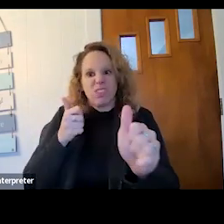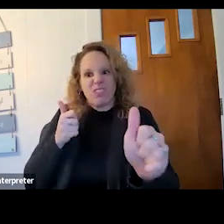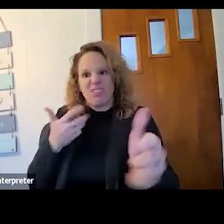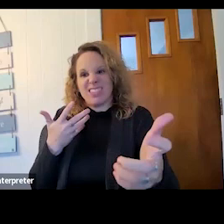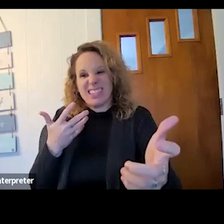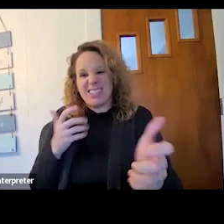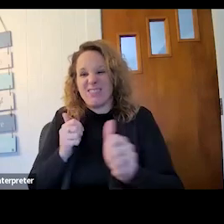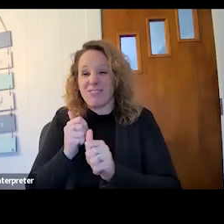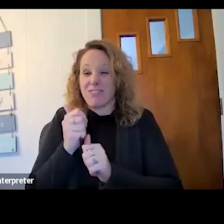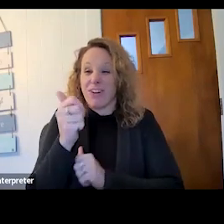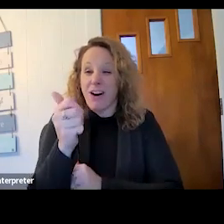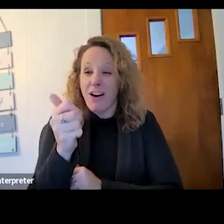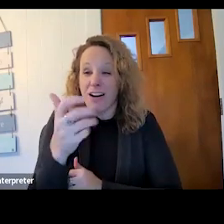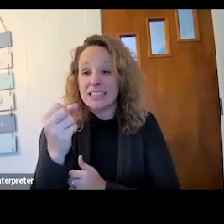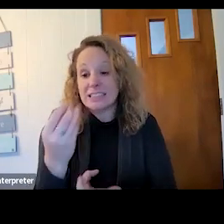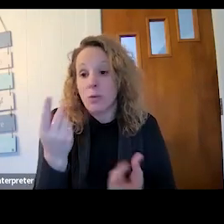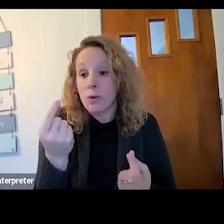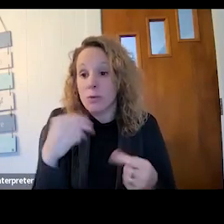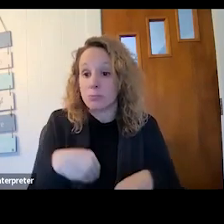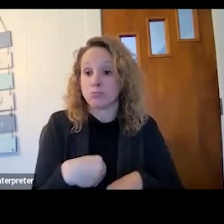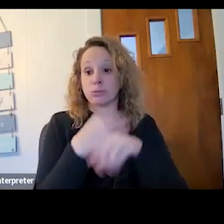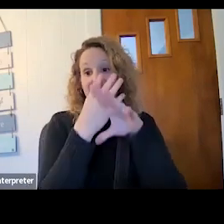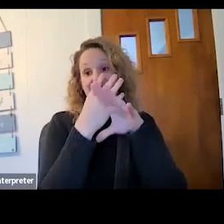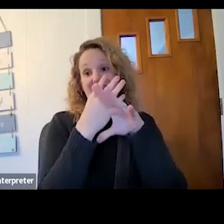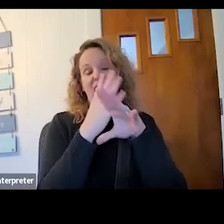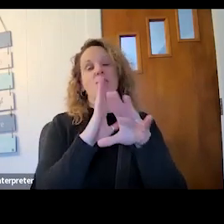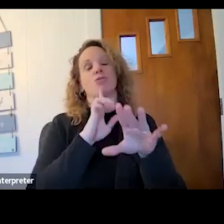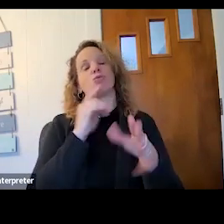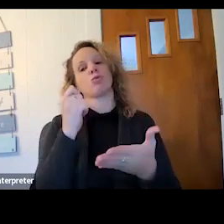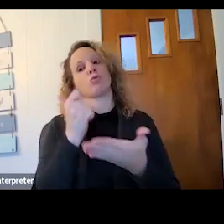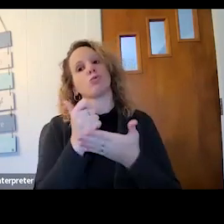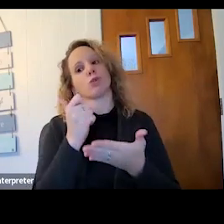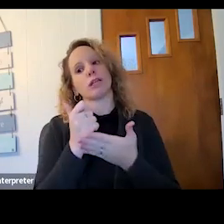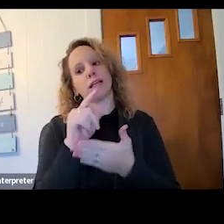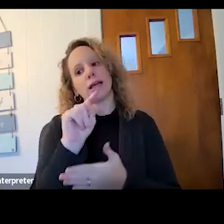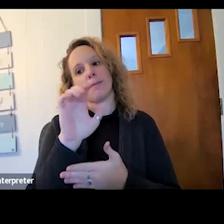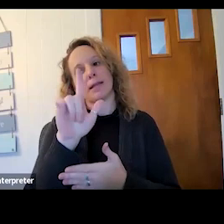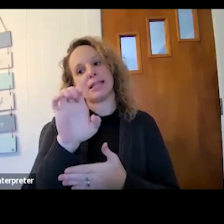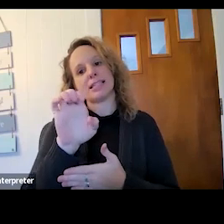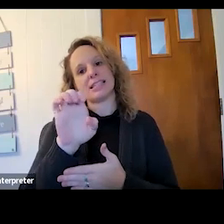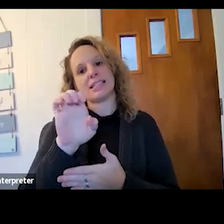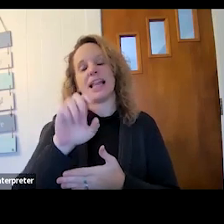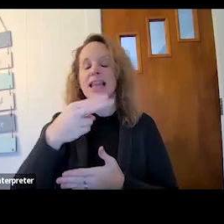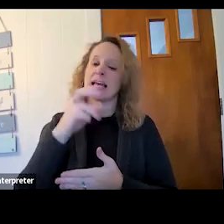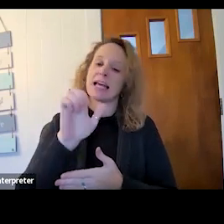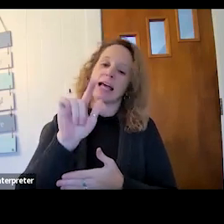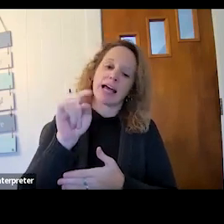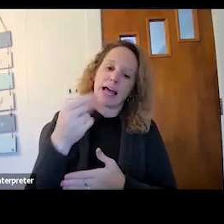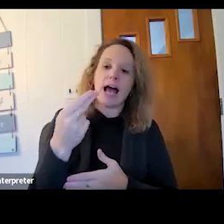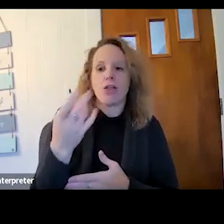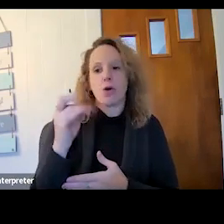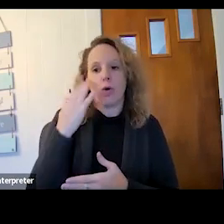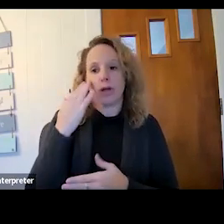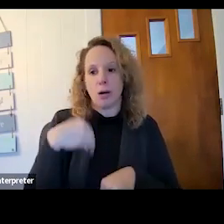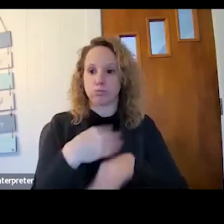travel. So telehealth has been something that has changed everything about the way we see